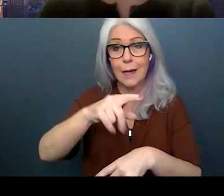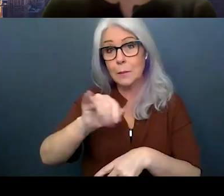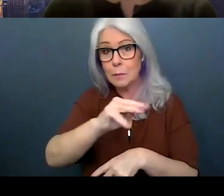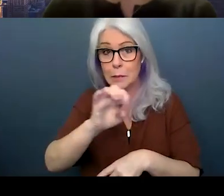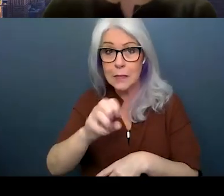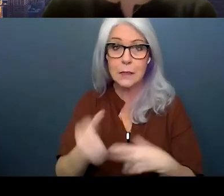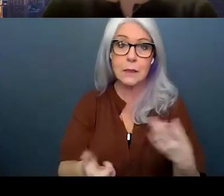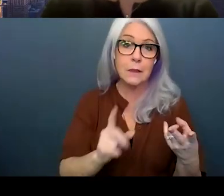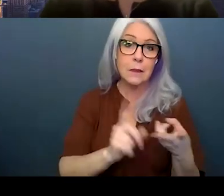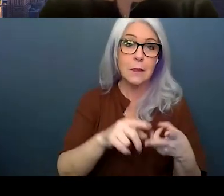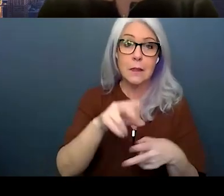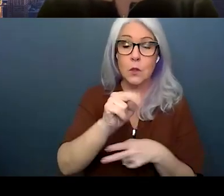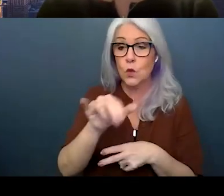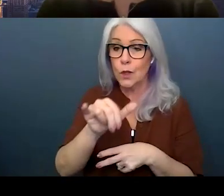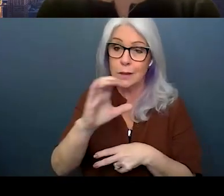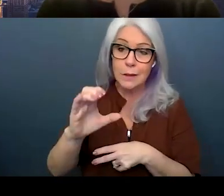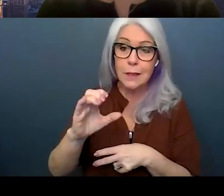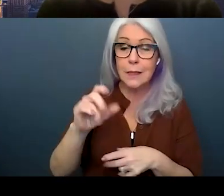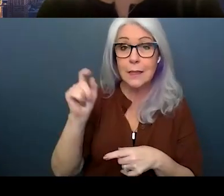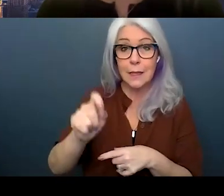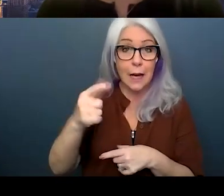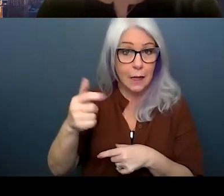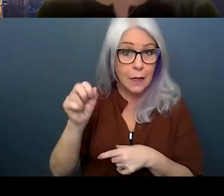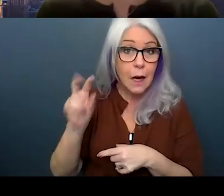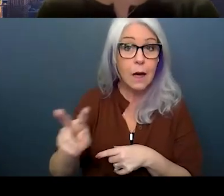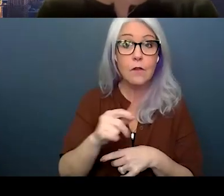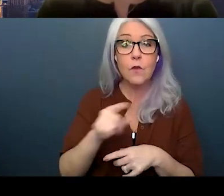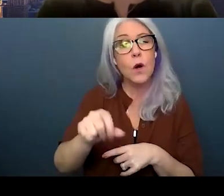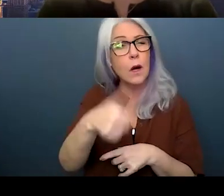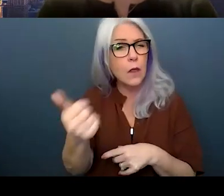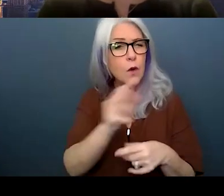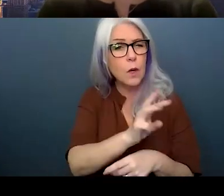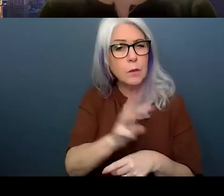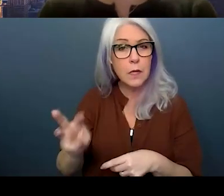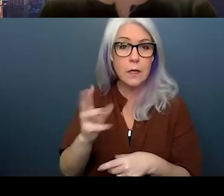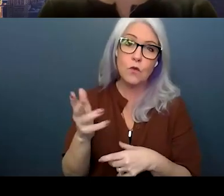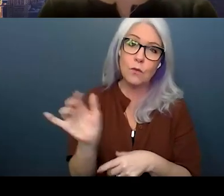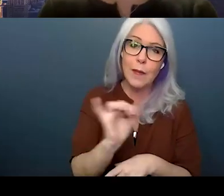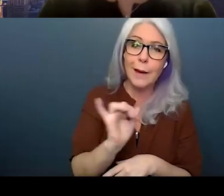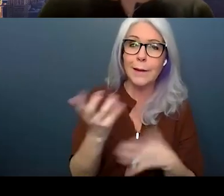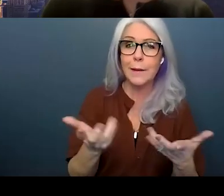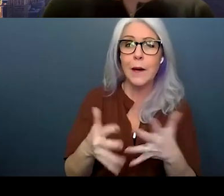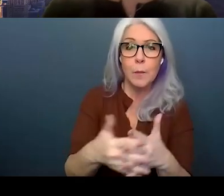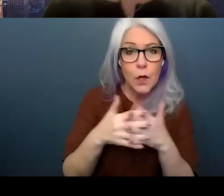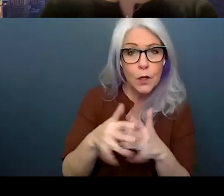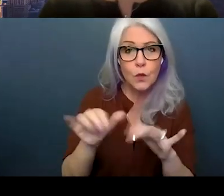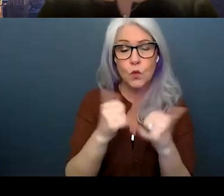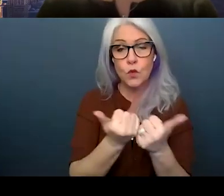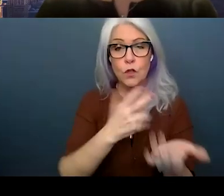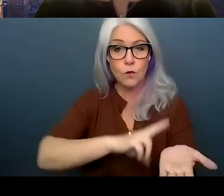as newyorkcity.gov, or websites of well-respected organizations such as the American Association of Nurse